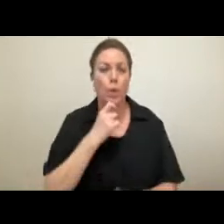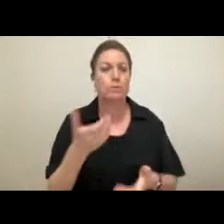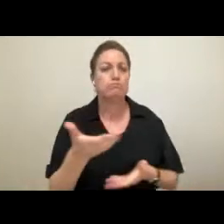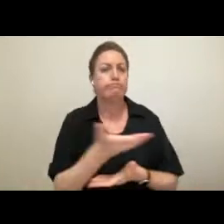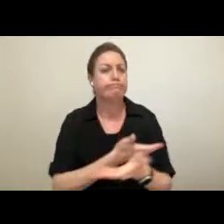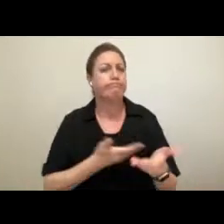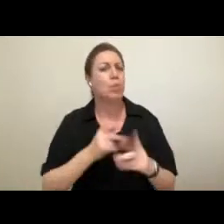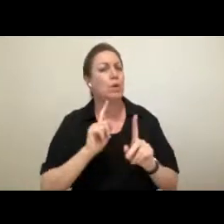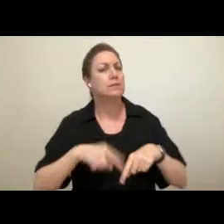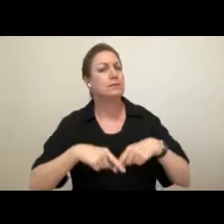on Sydney Metro.